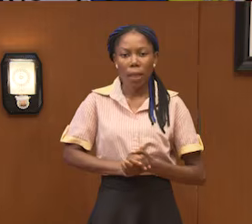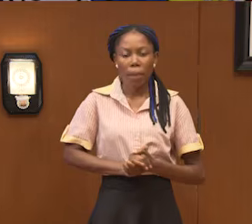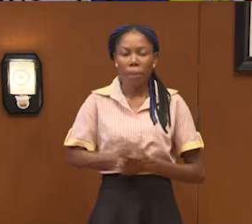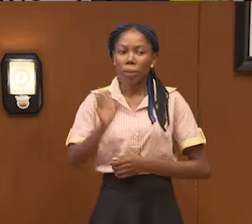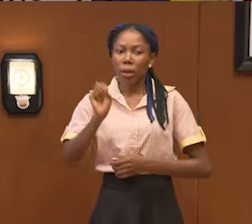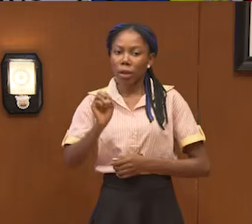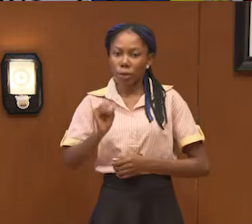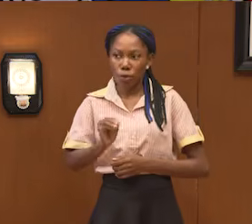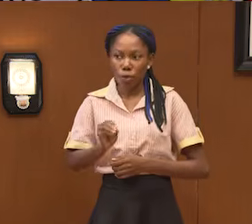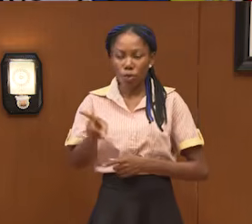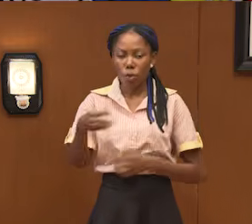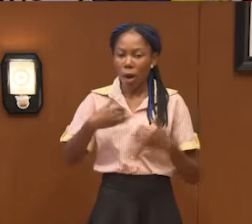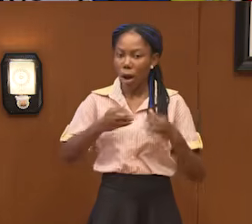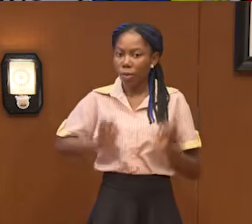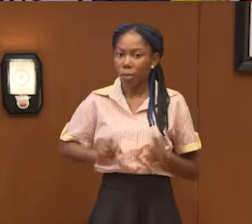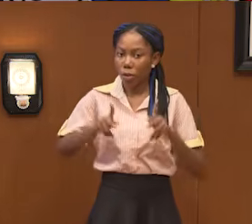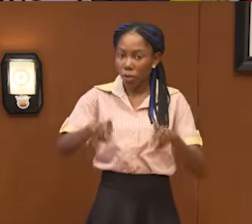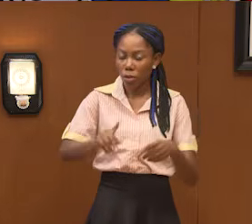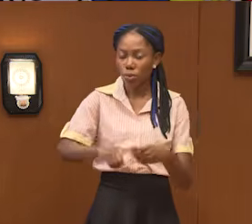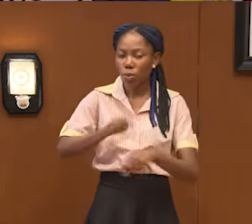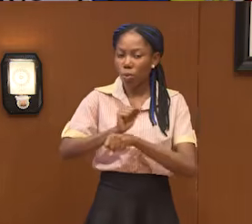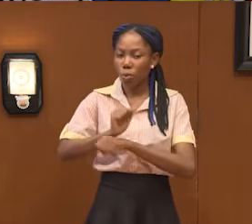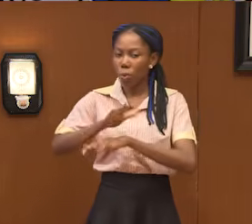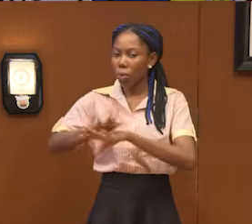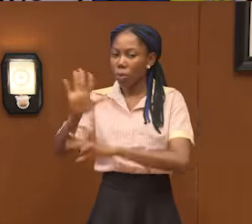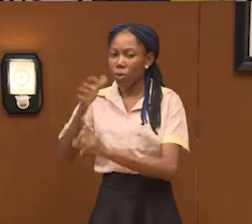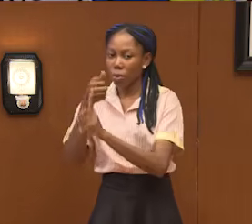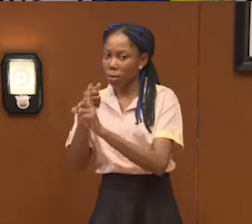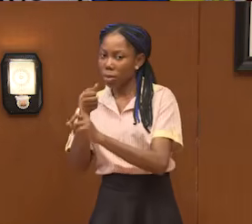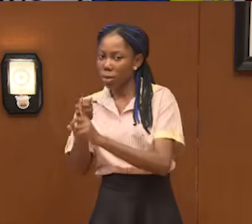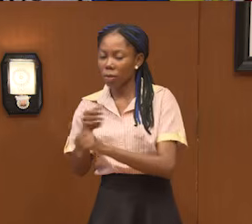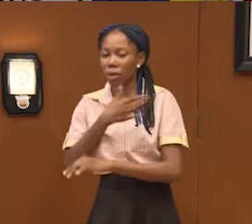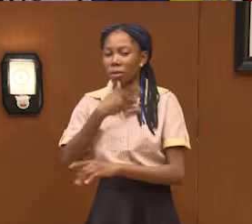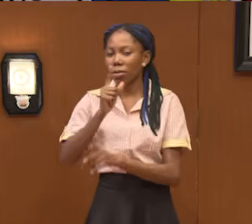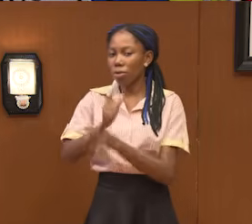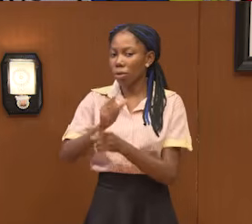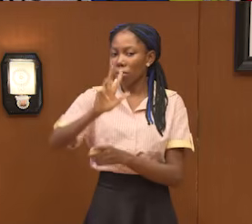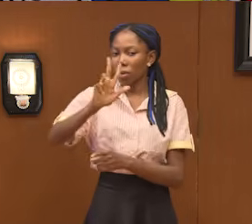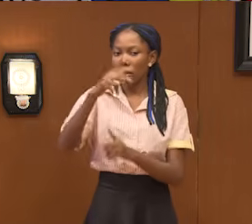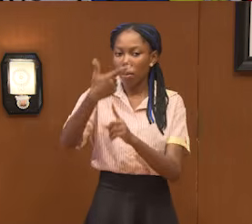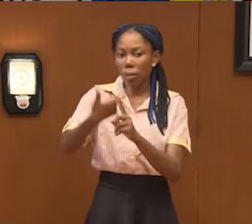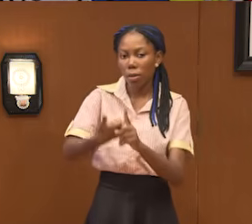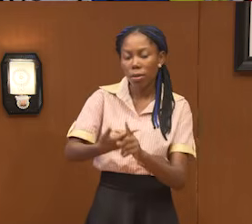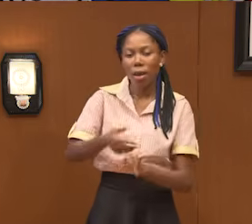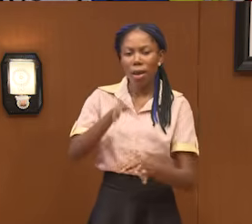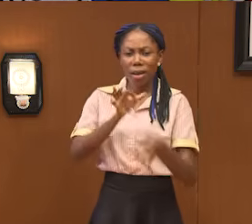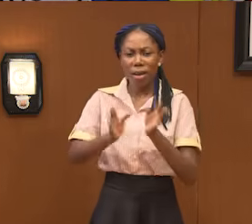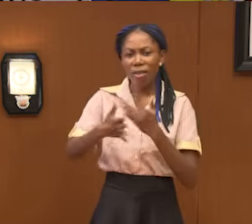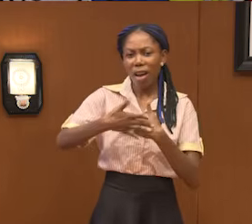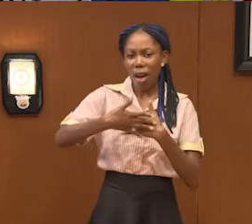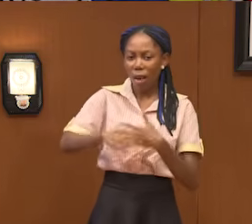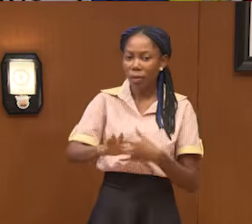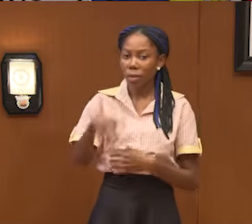So you're having that opportunity to work on yourself, and it's just 3 months. If at the end of the